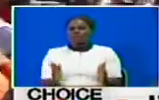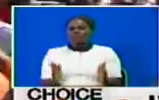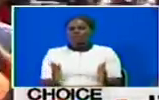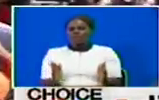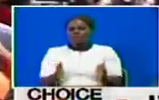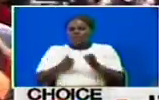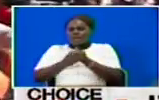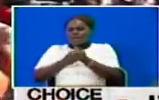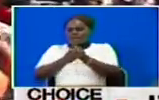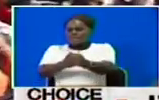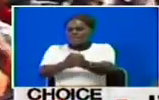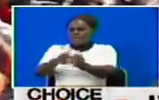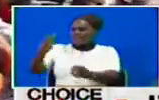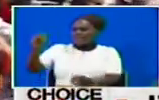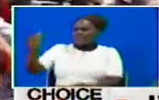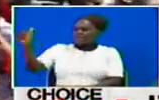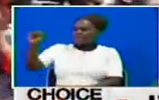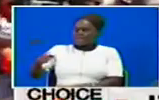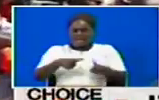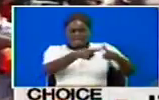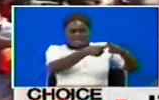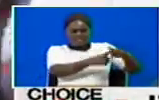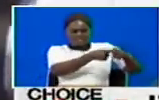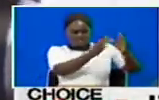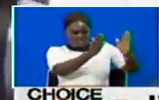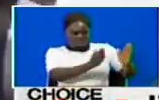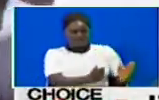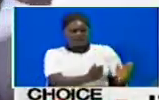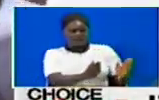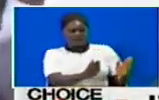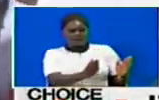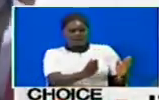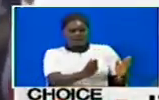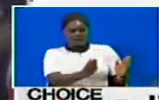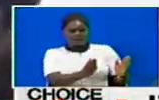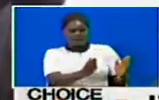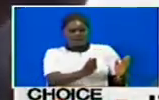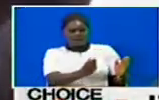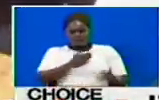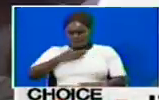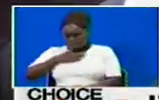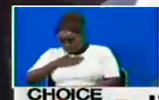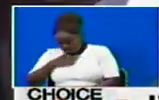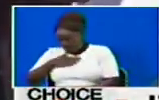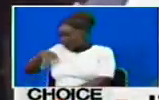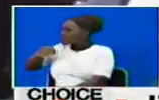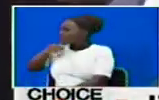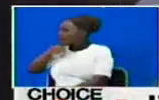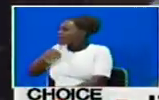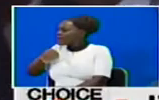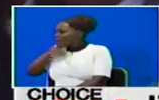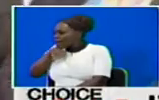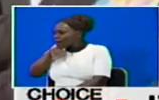atapeperusha bendera ya NASA ni engineer, the Right Honorable Raila Amolo